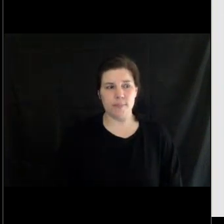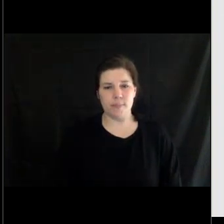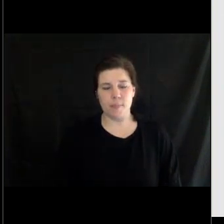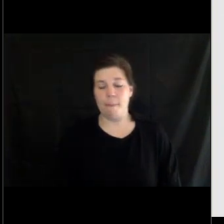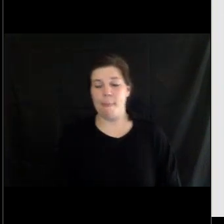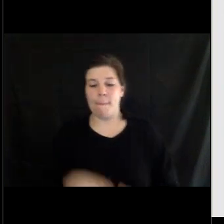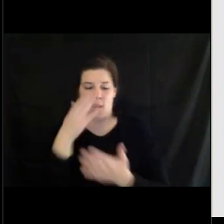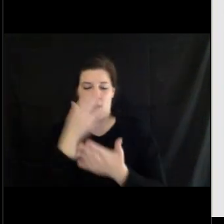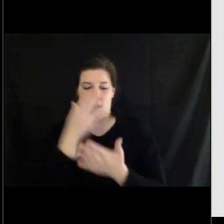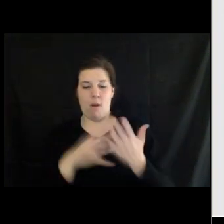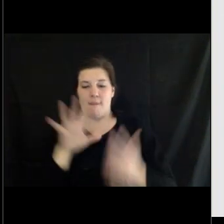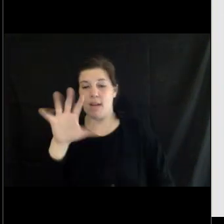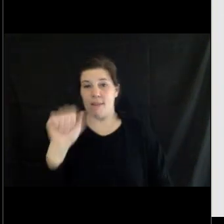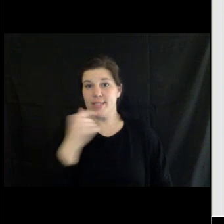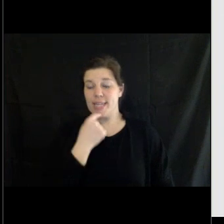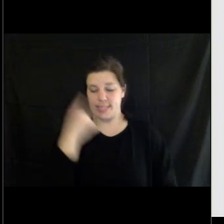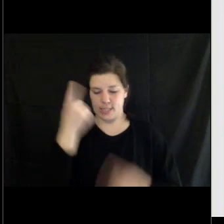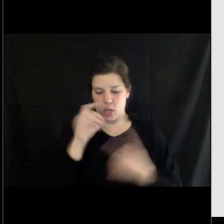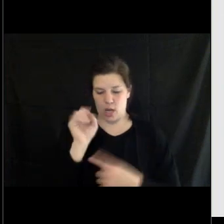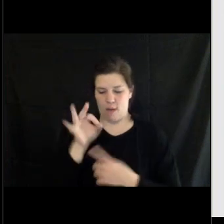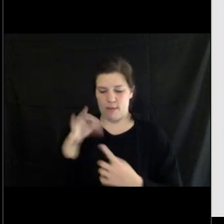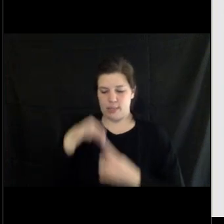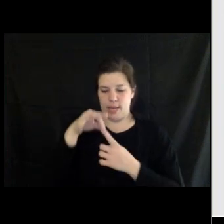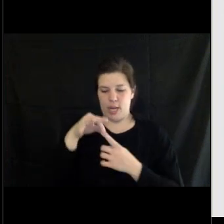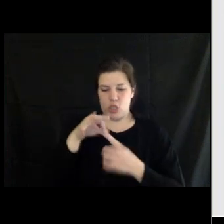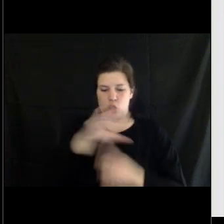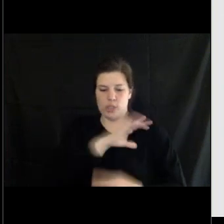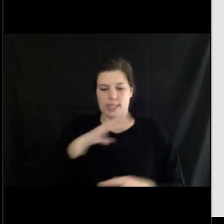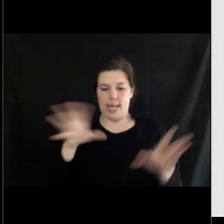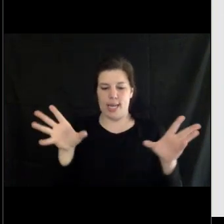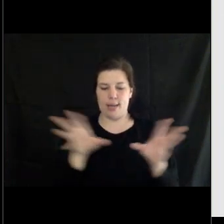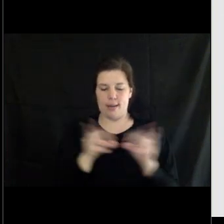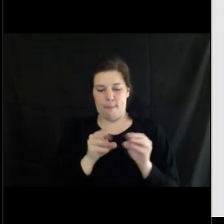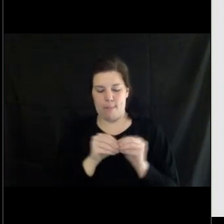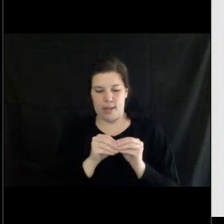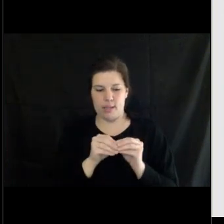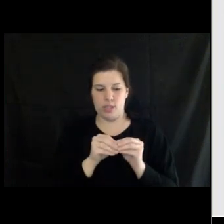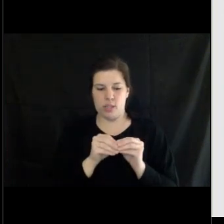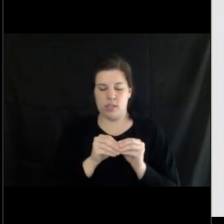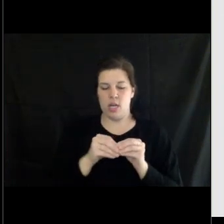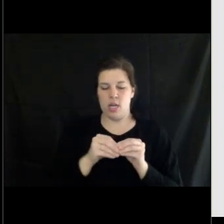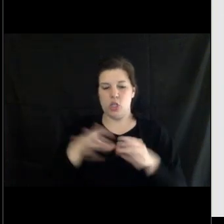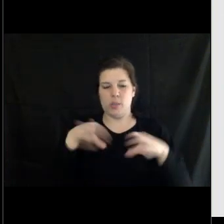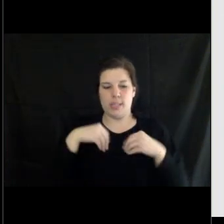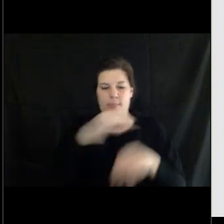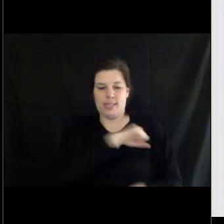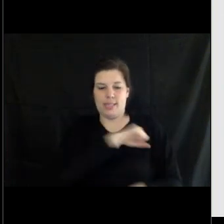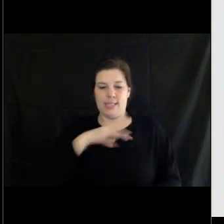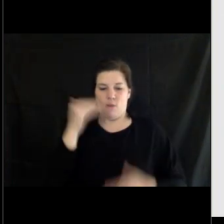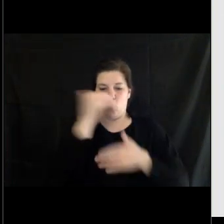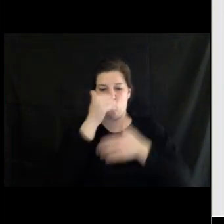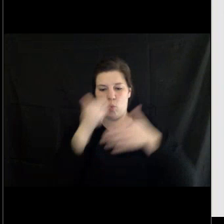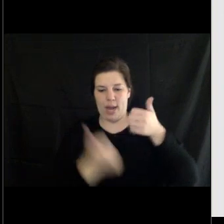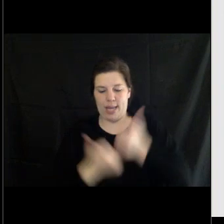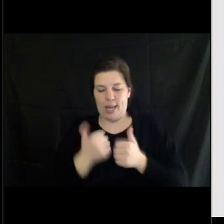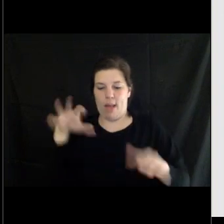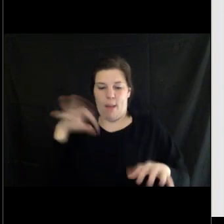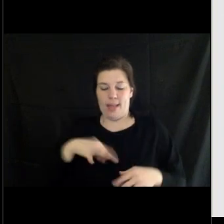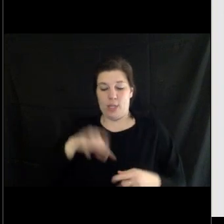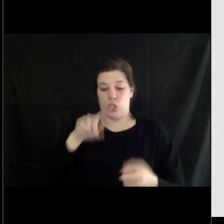Item 5A says, consideration of a special city commission meeting to accept staff ranking of applications to the notice of funding